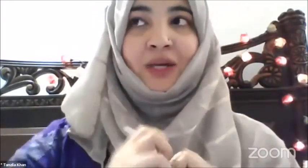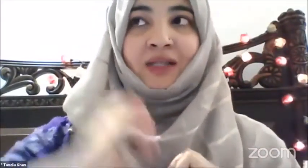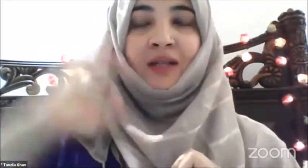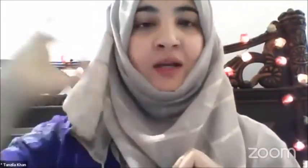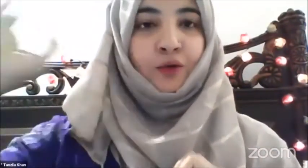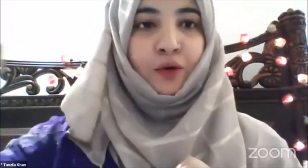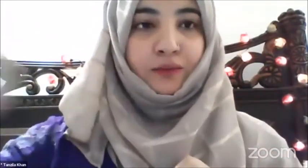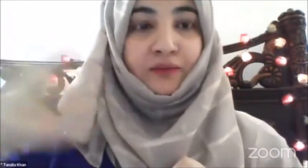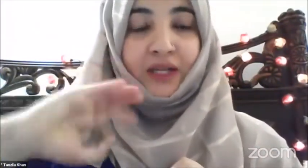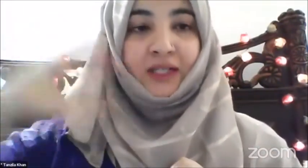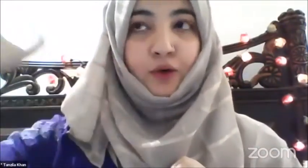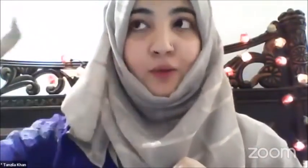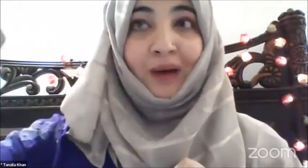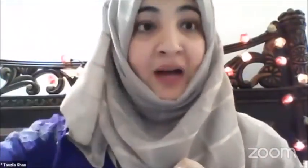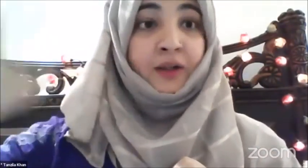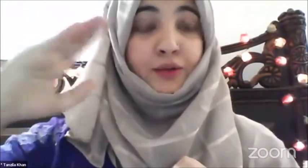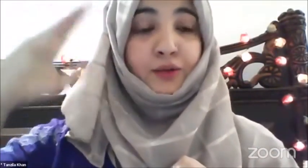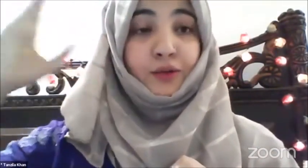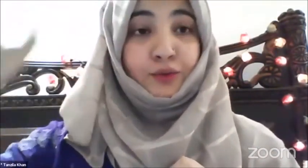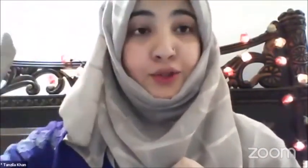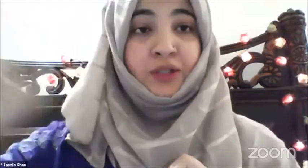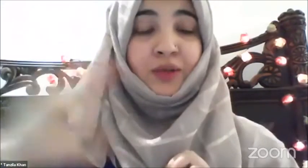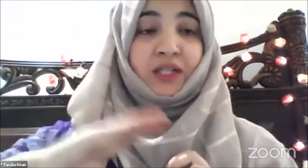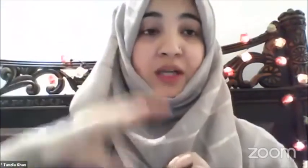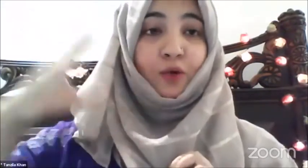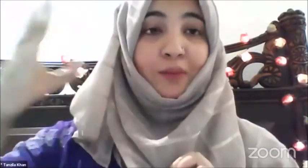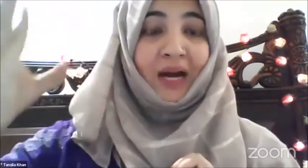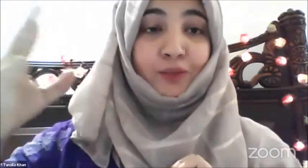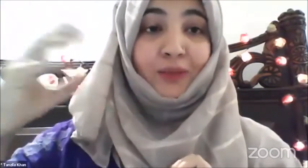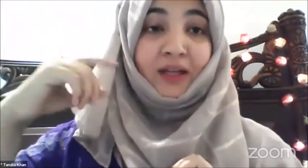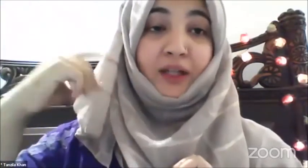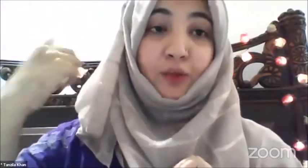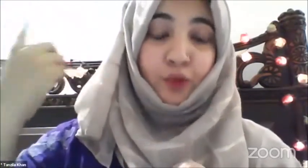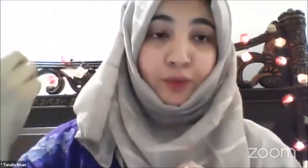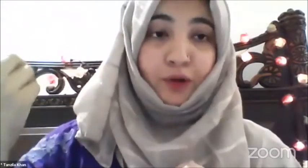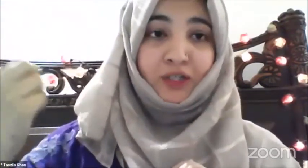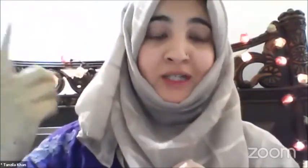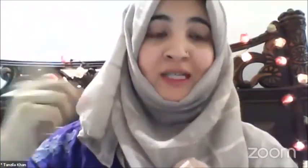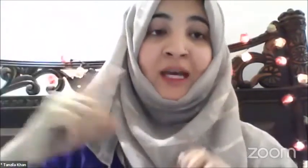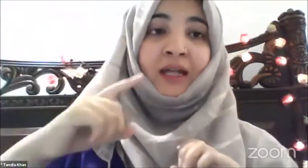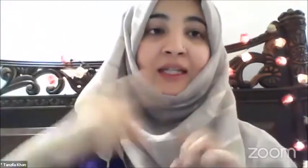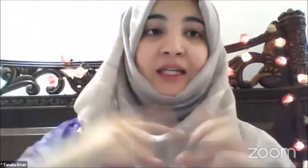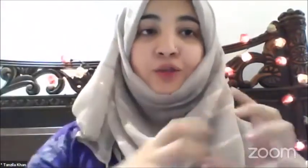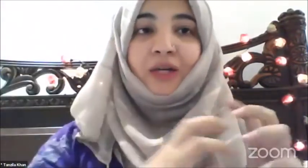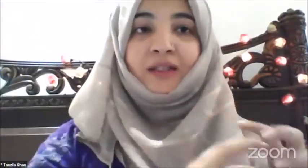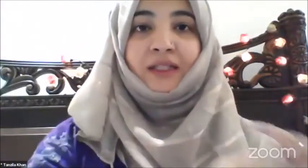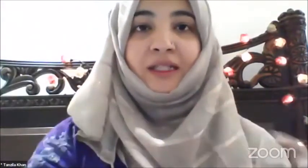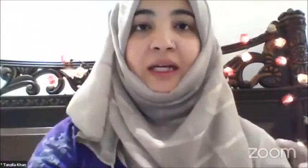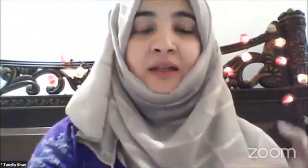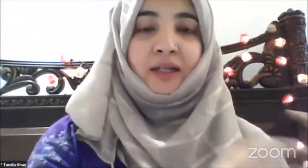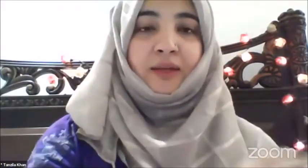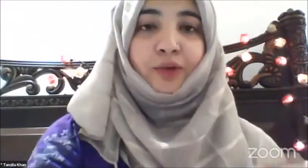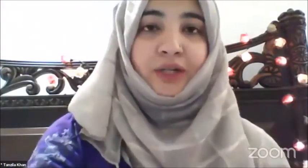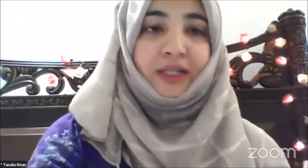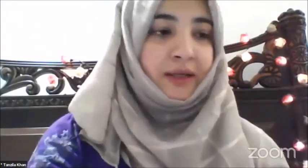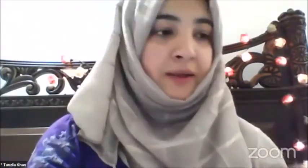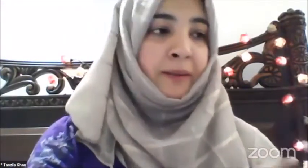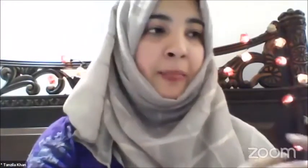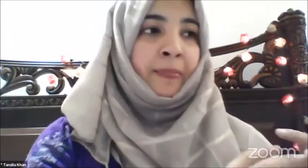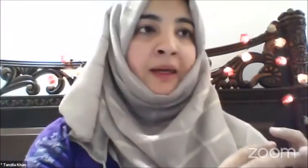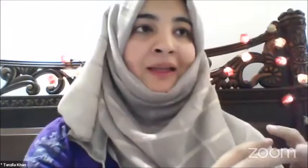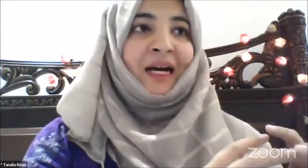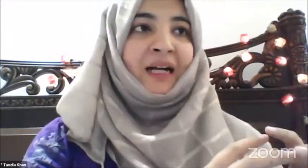So once they go back to solutions, once they go back to making their own projects, they should understand there's a community